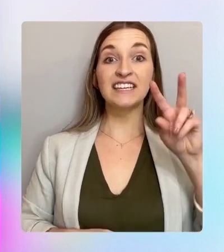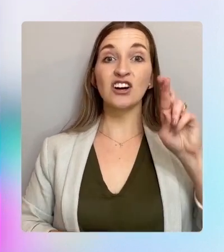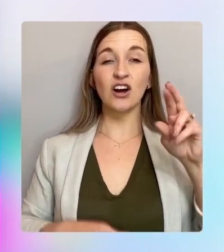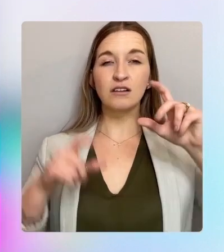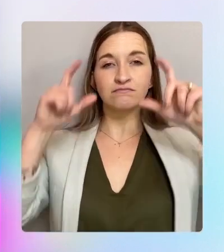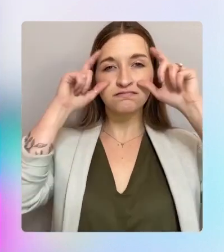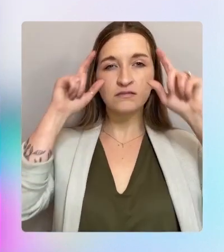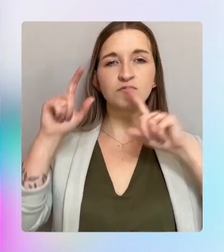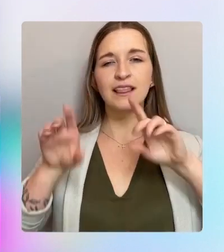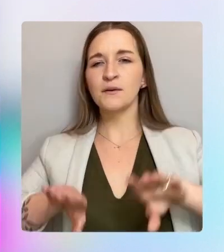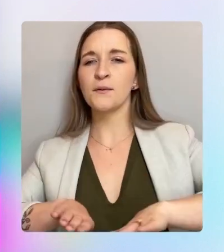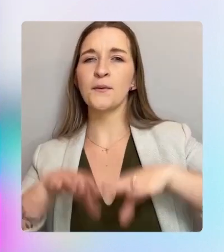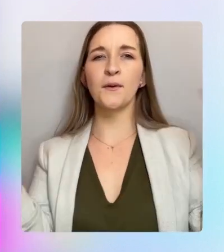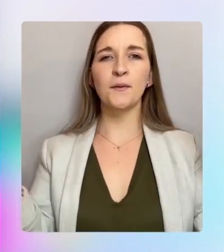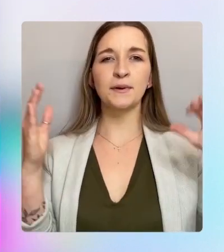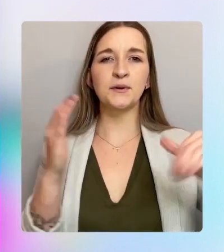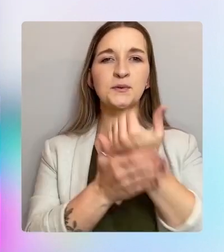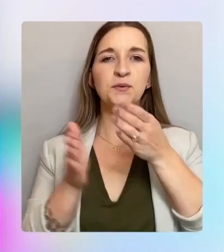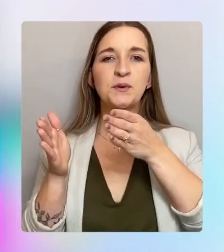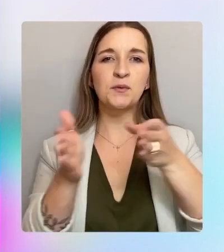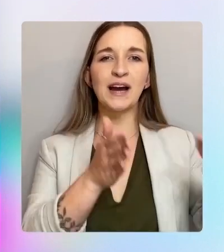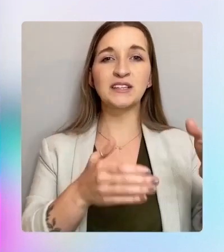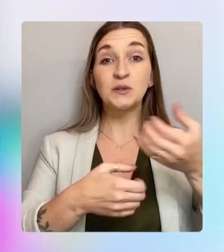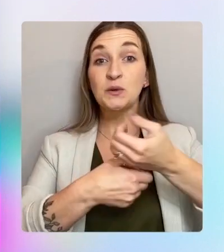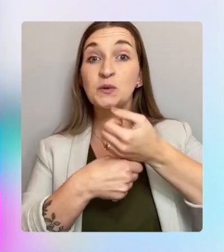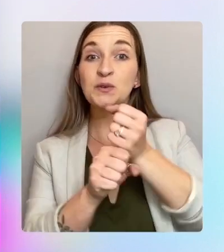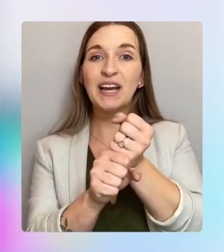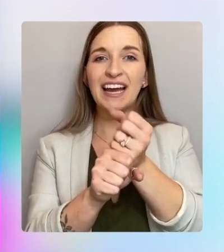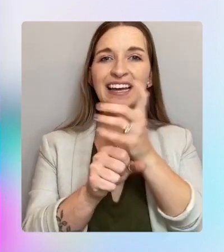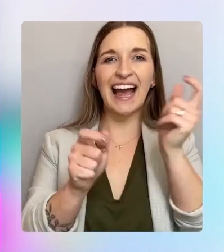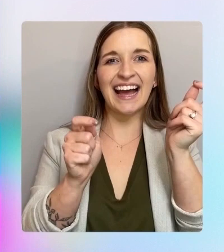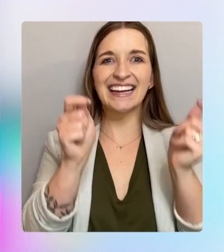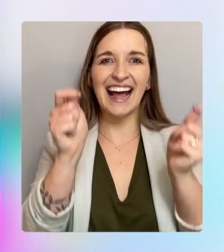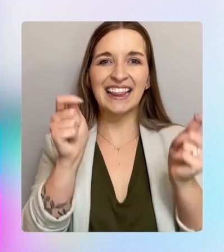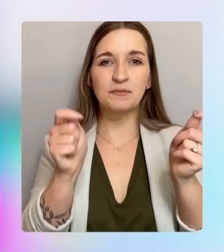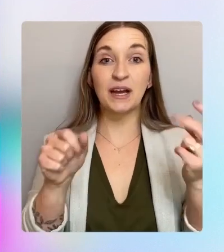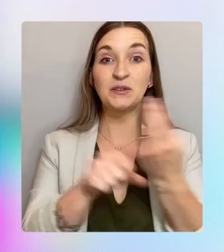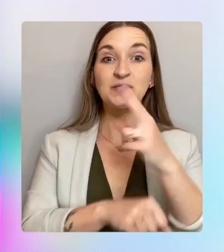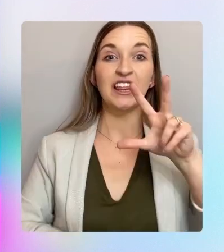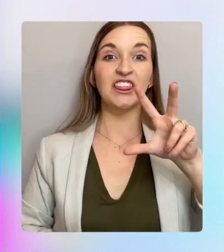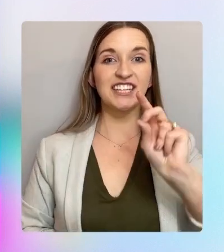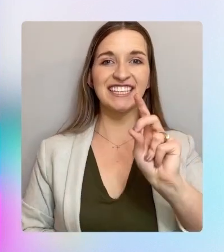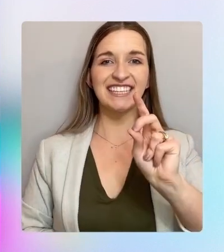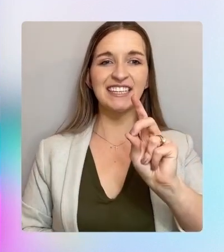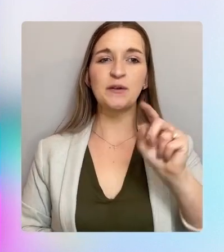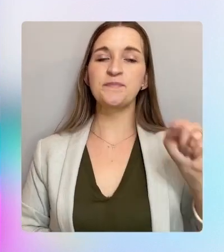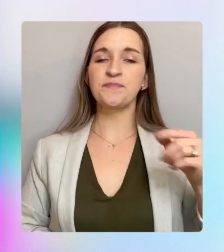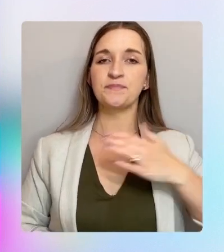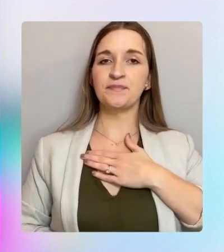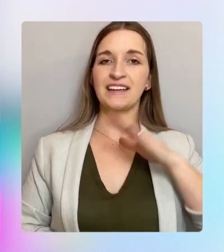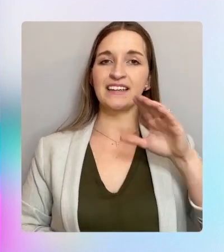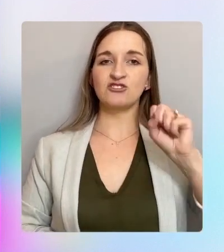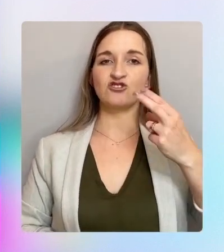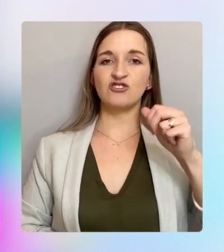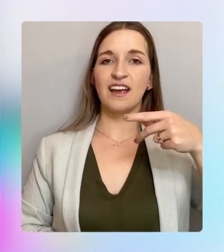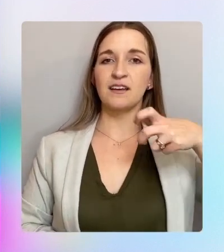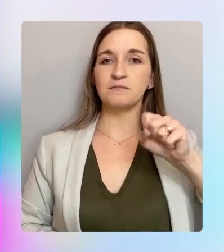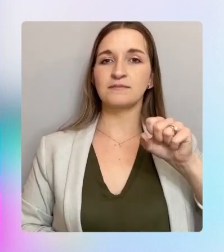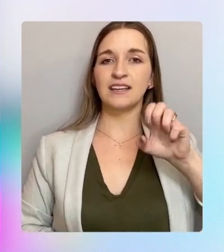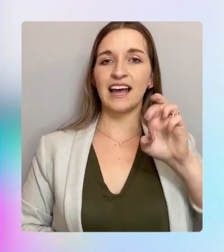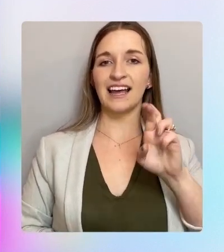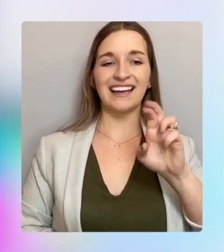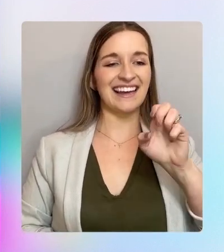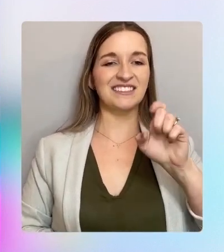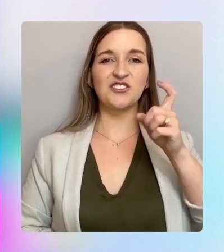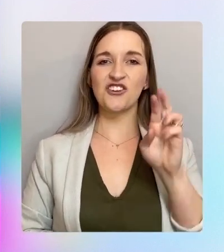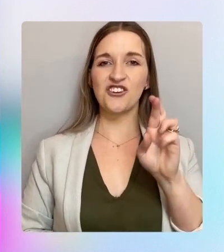Virtual reality technology has unlocked entirely new ways to create and collaborate in 3D. At